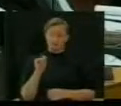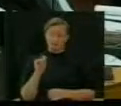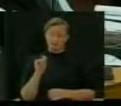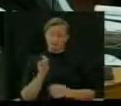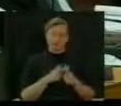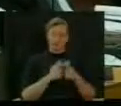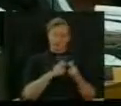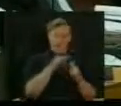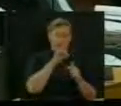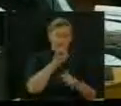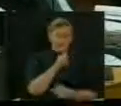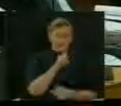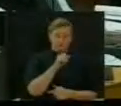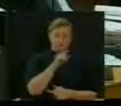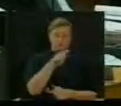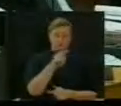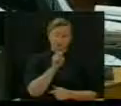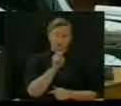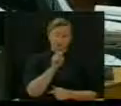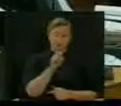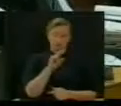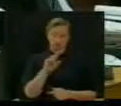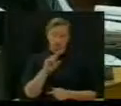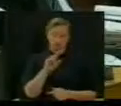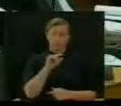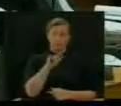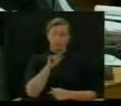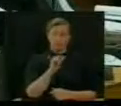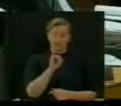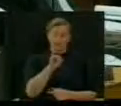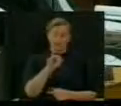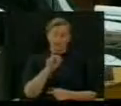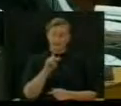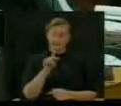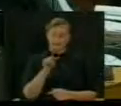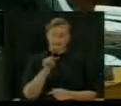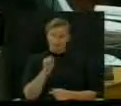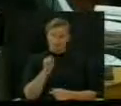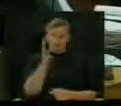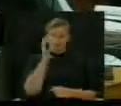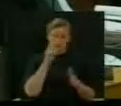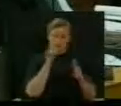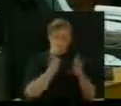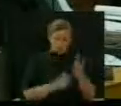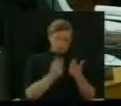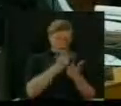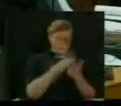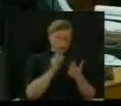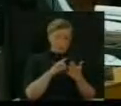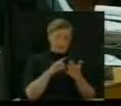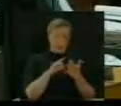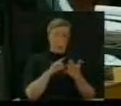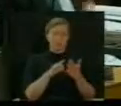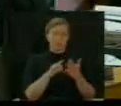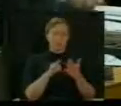comptroller will do an audit. That will go to General Nichols. At that point, General Nichols will review it.